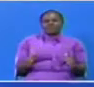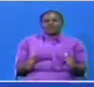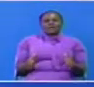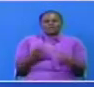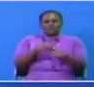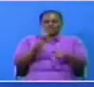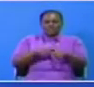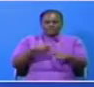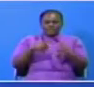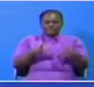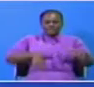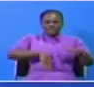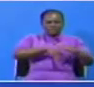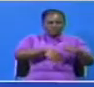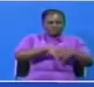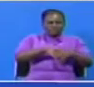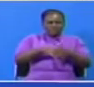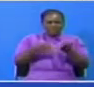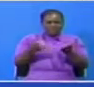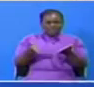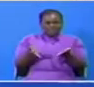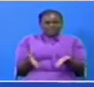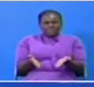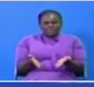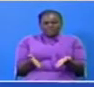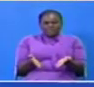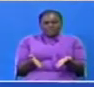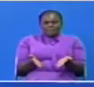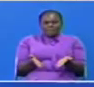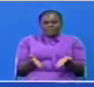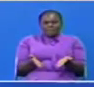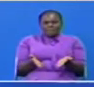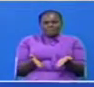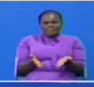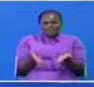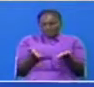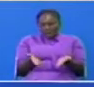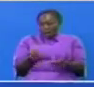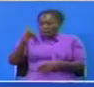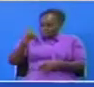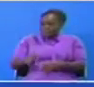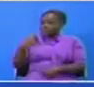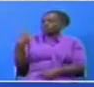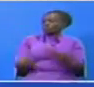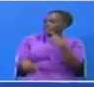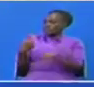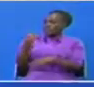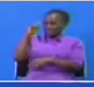football. Our mission saisi kwa hiyo game imbaki, it is a do or die, and I